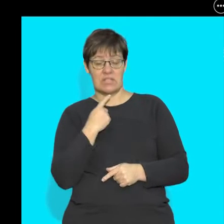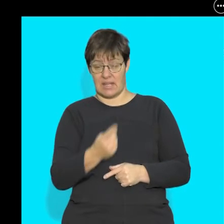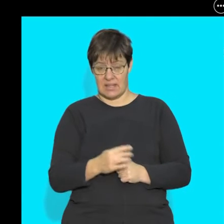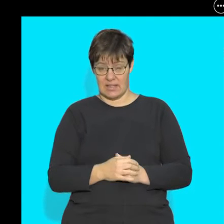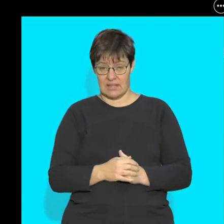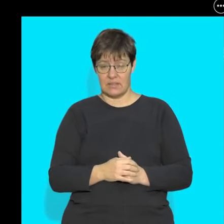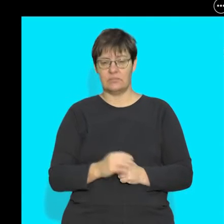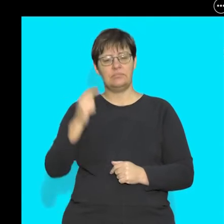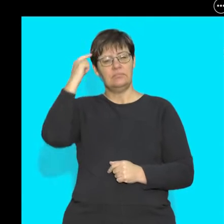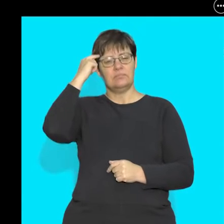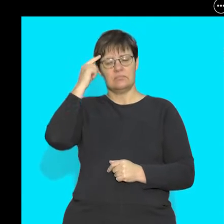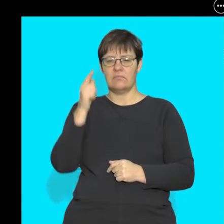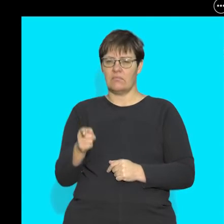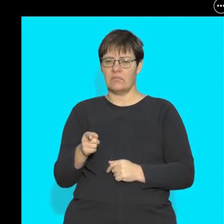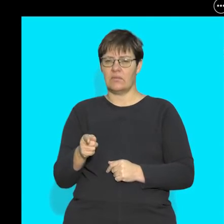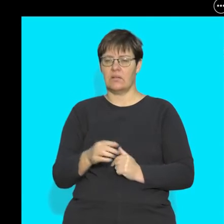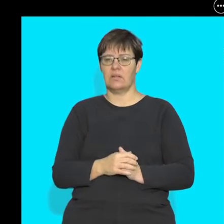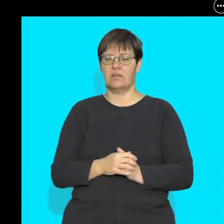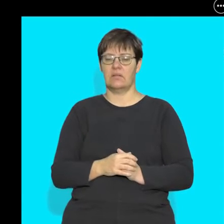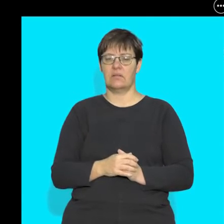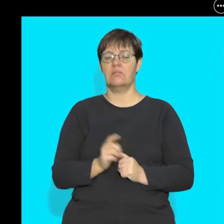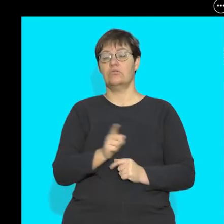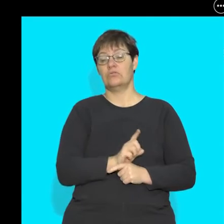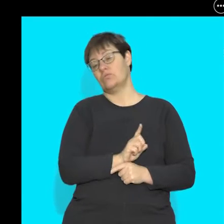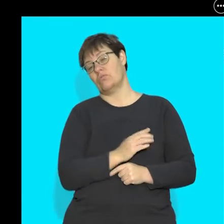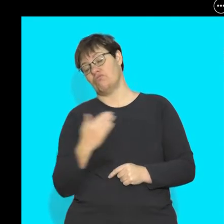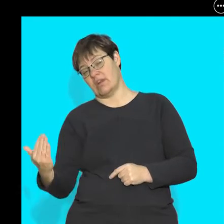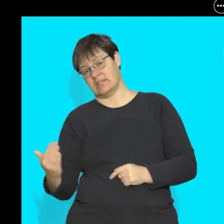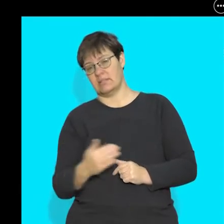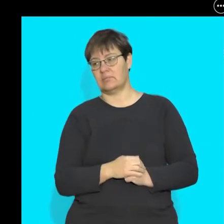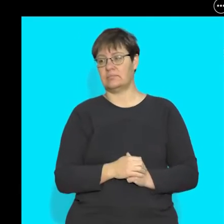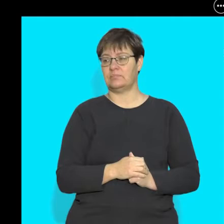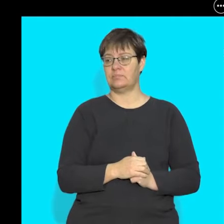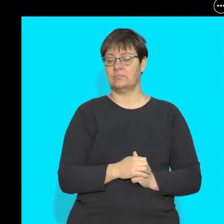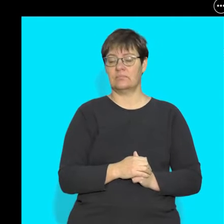if we think about our diagram, it was going to the right.